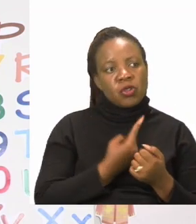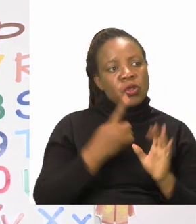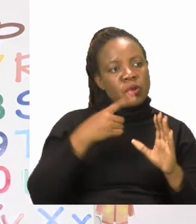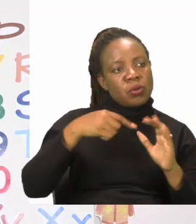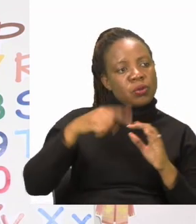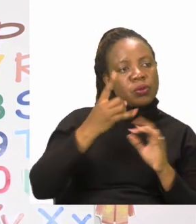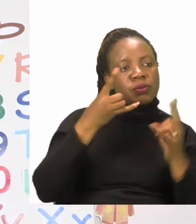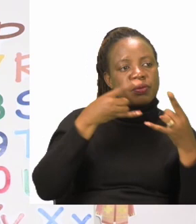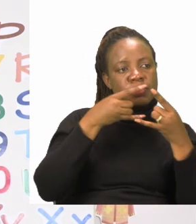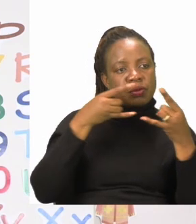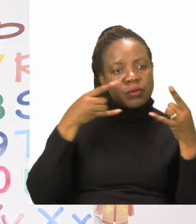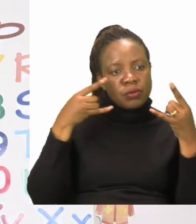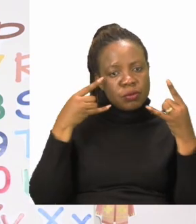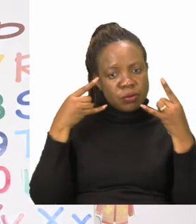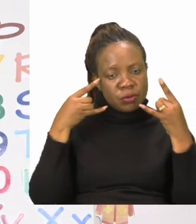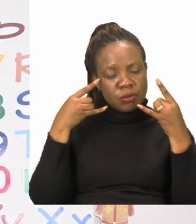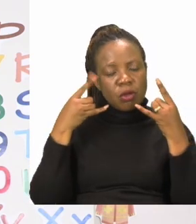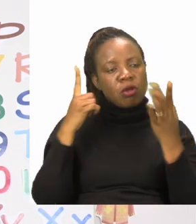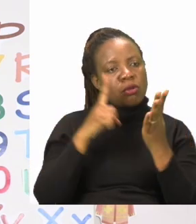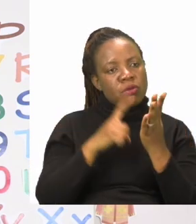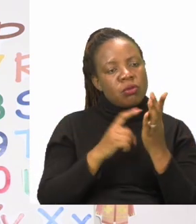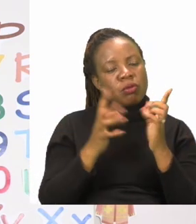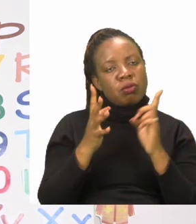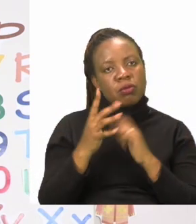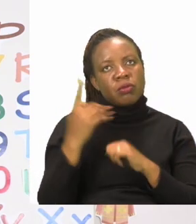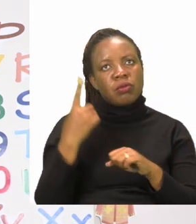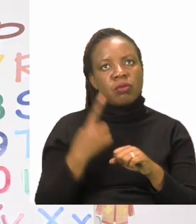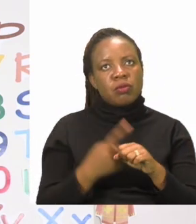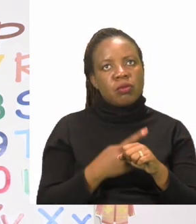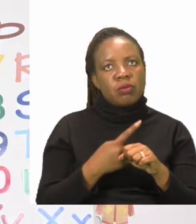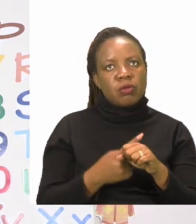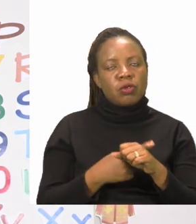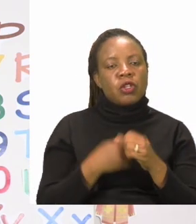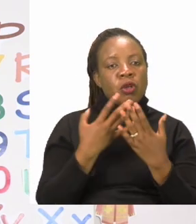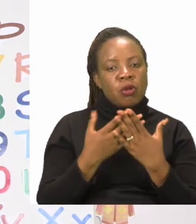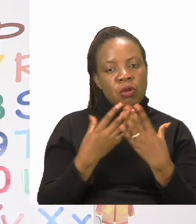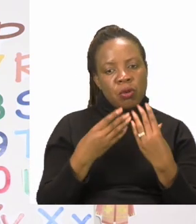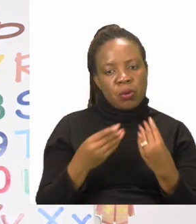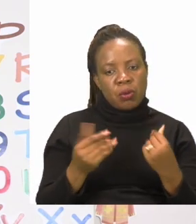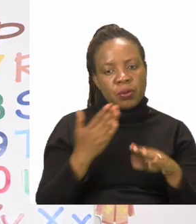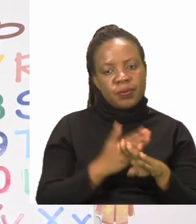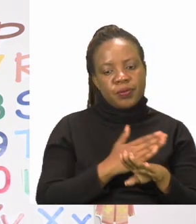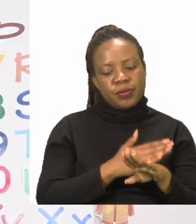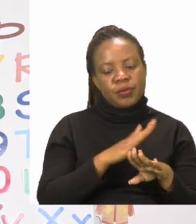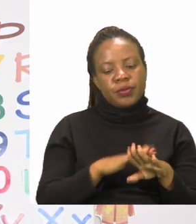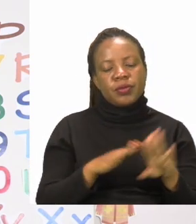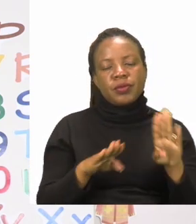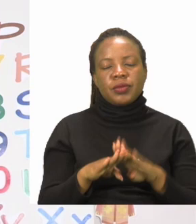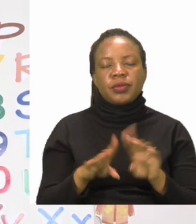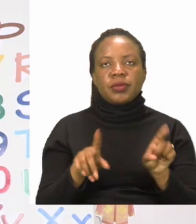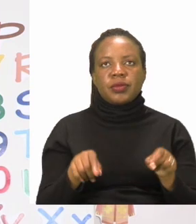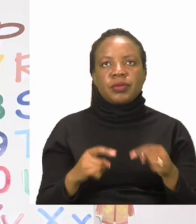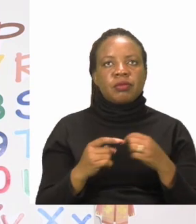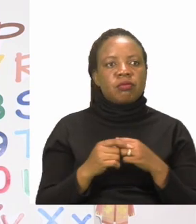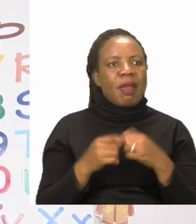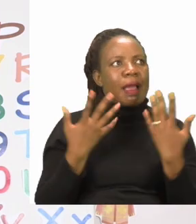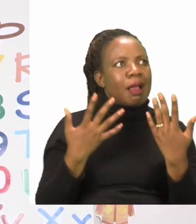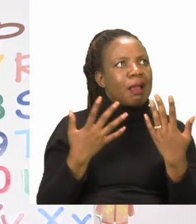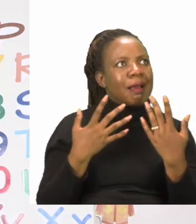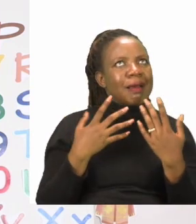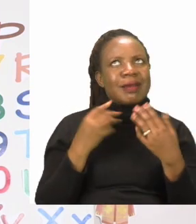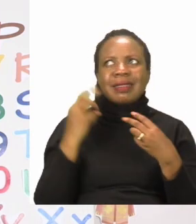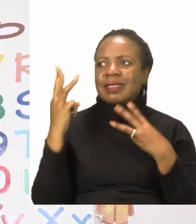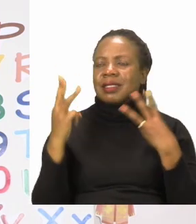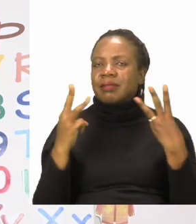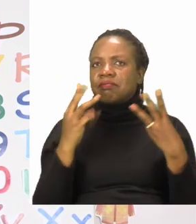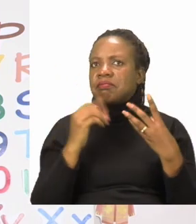possible. Make sure your hands are dry before you touch anything else. I wonder where our friend is today because he was supposed to come and